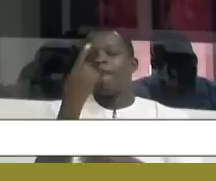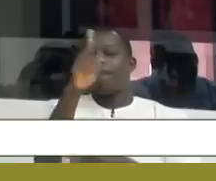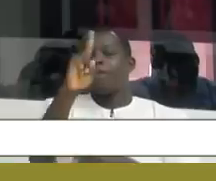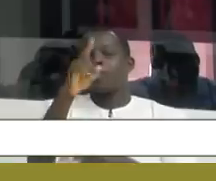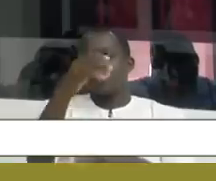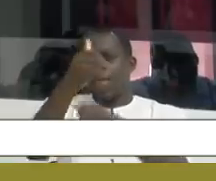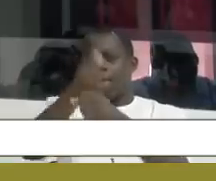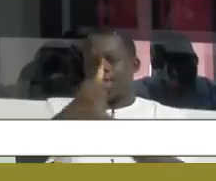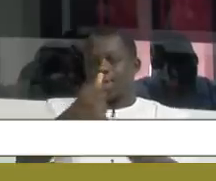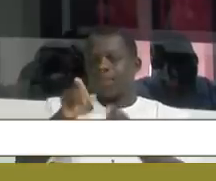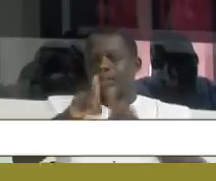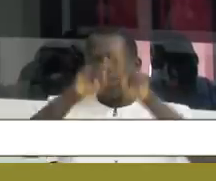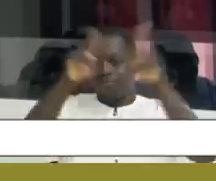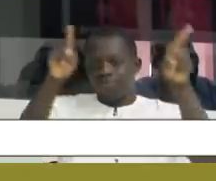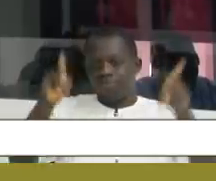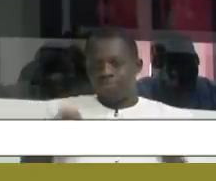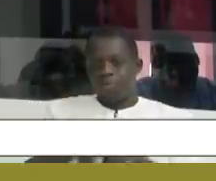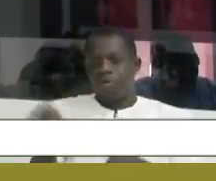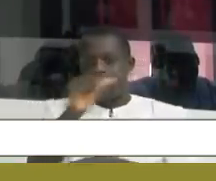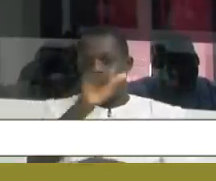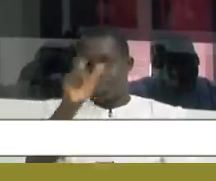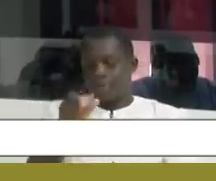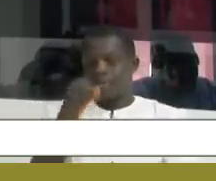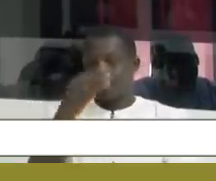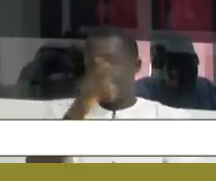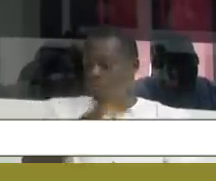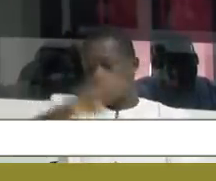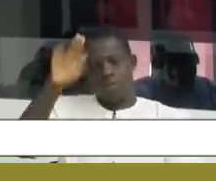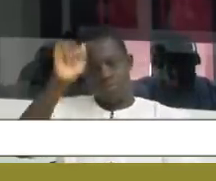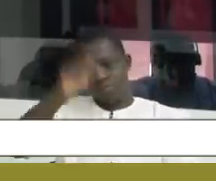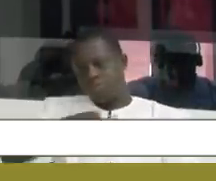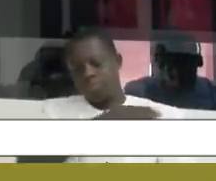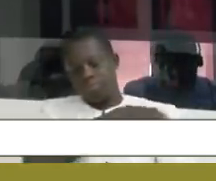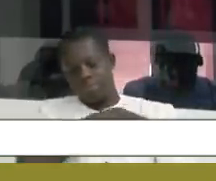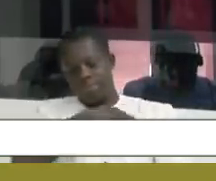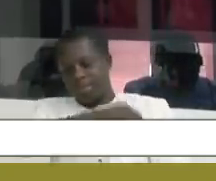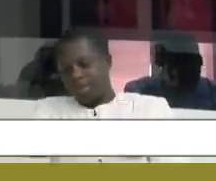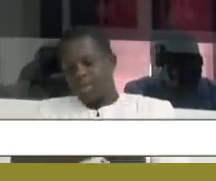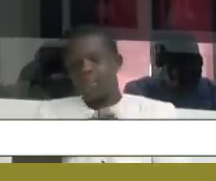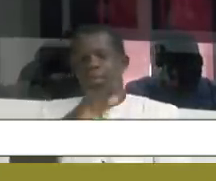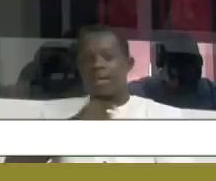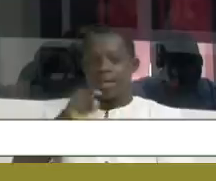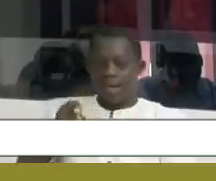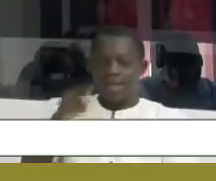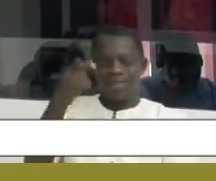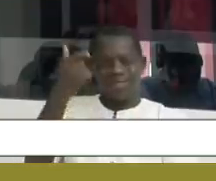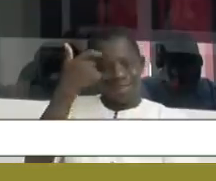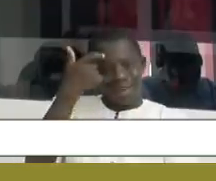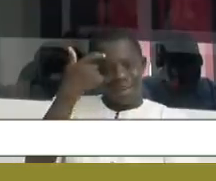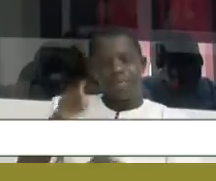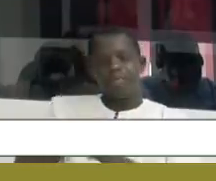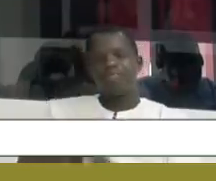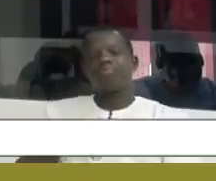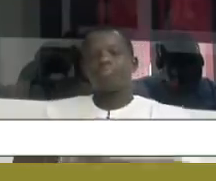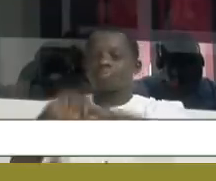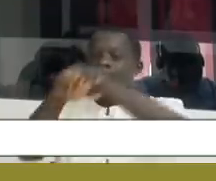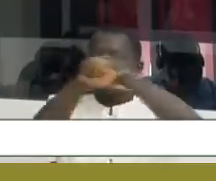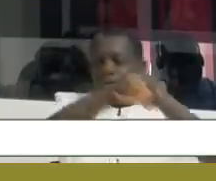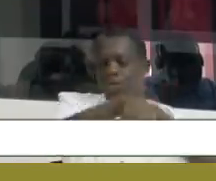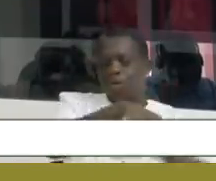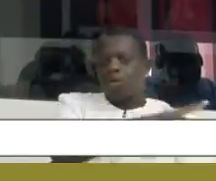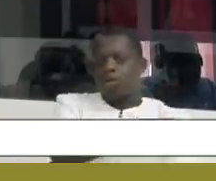treat this man here, he is dying in our hands. That is when they took him to the clinic. And